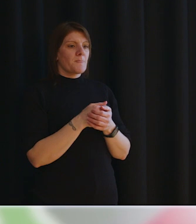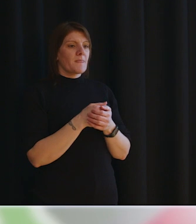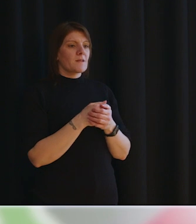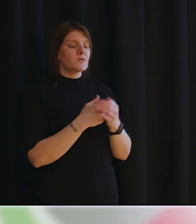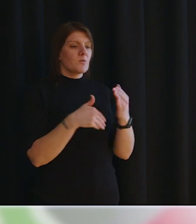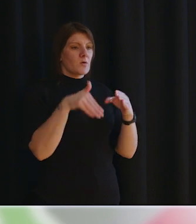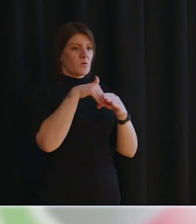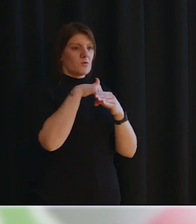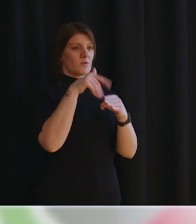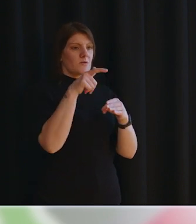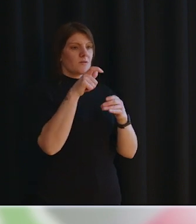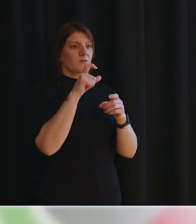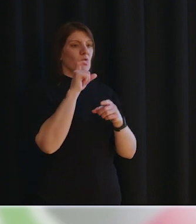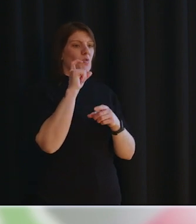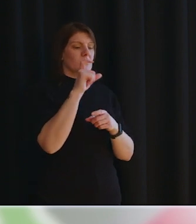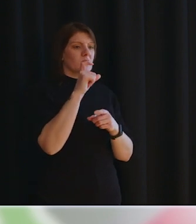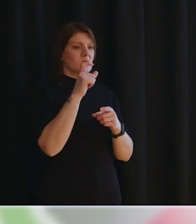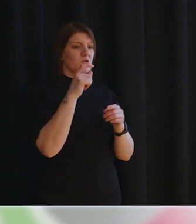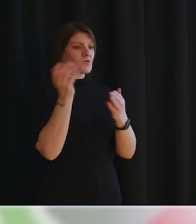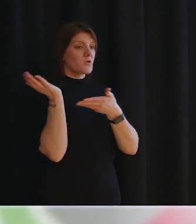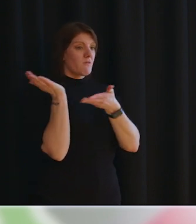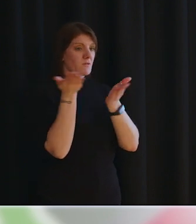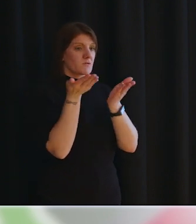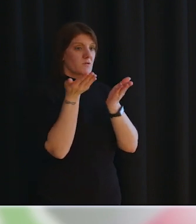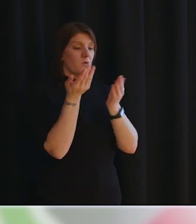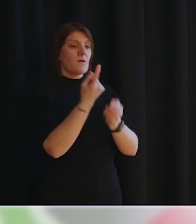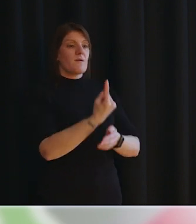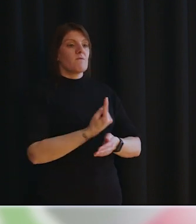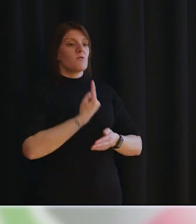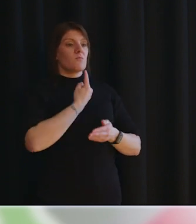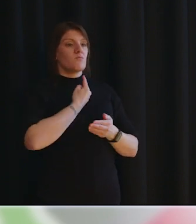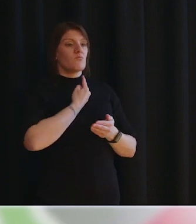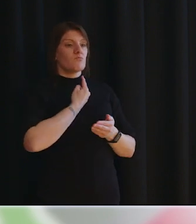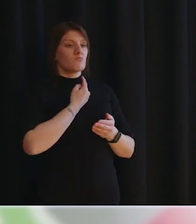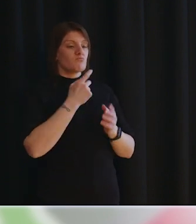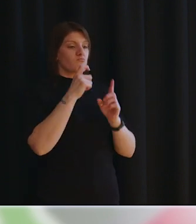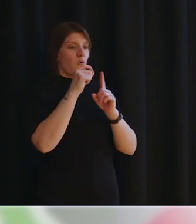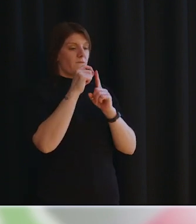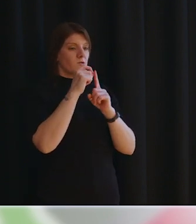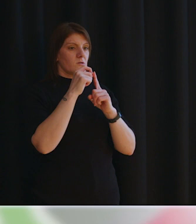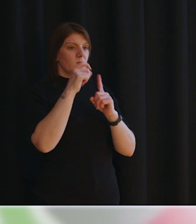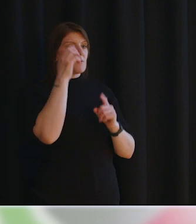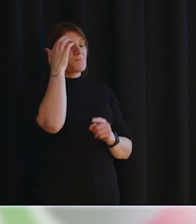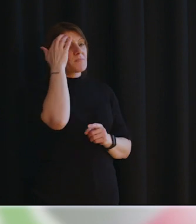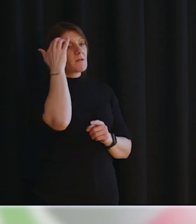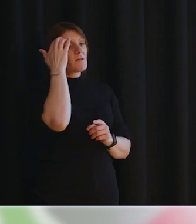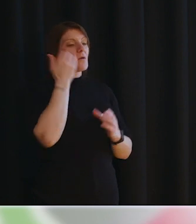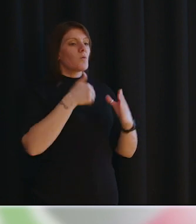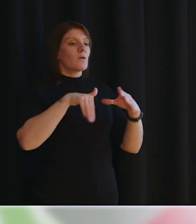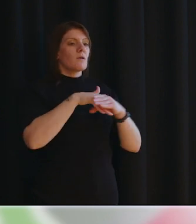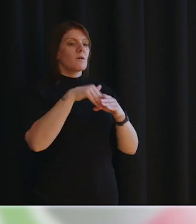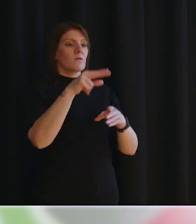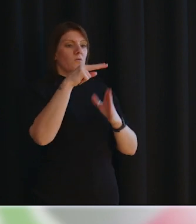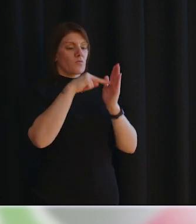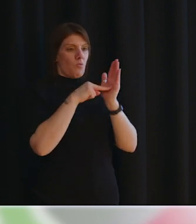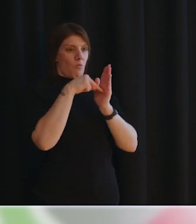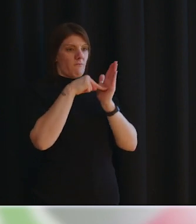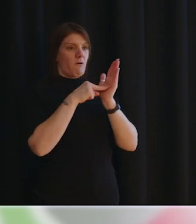of services, individual provision and operational outcomes. So within Norfolk, these are some